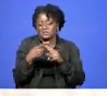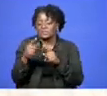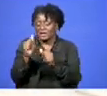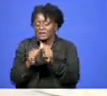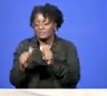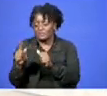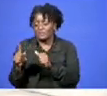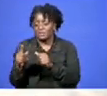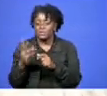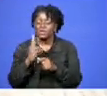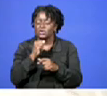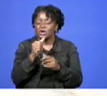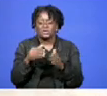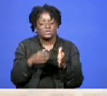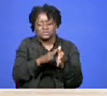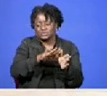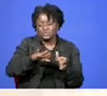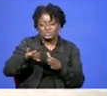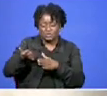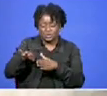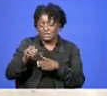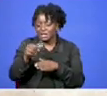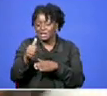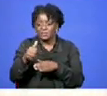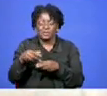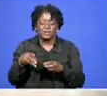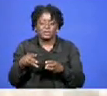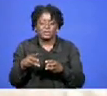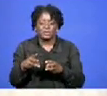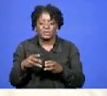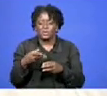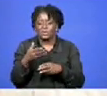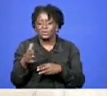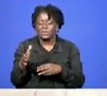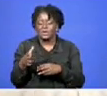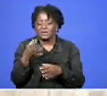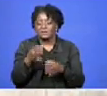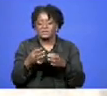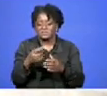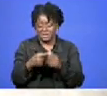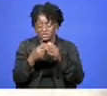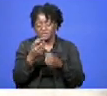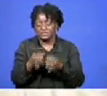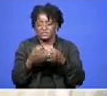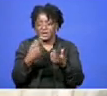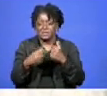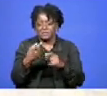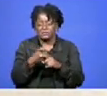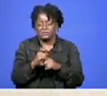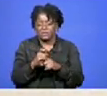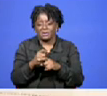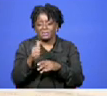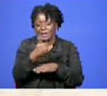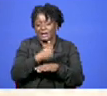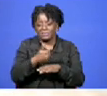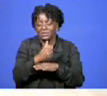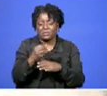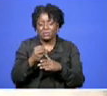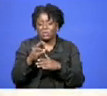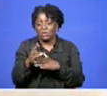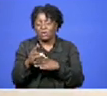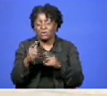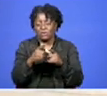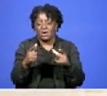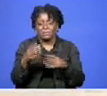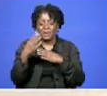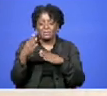away. Anyone that's coming and we're able to verify that they're coming particularly from Abaco or Grand Bahama, whatever the need is, as best